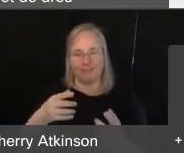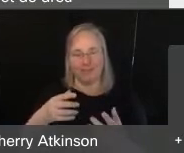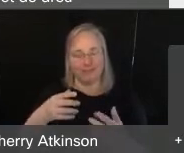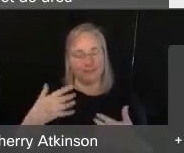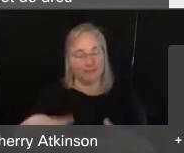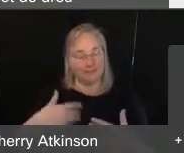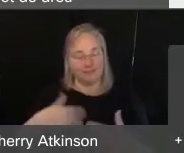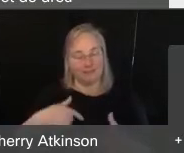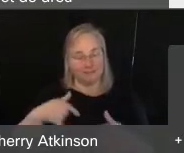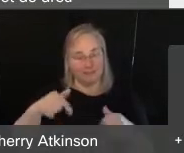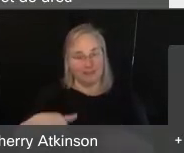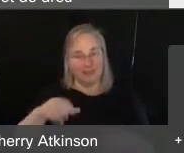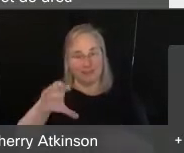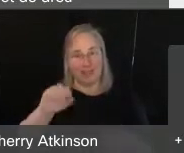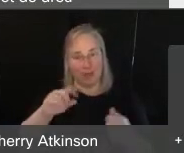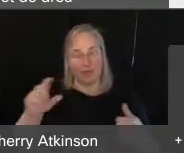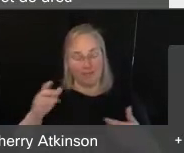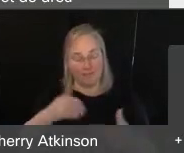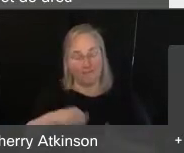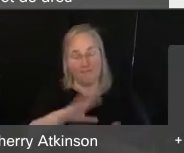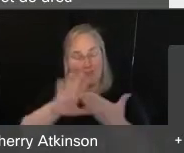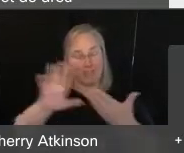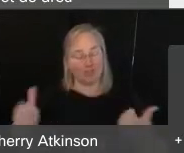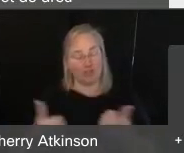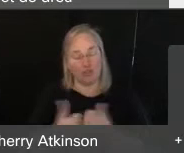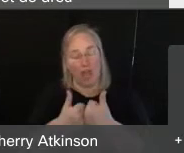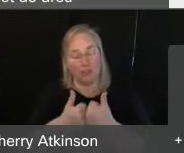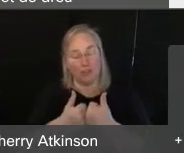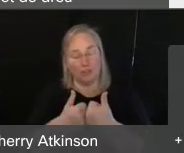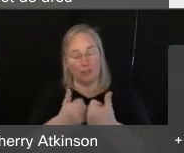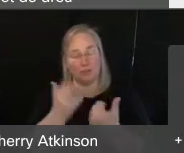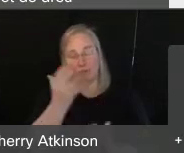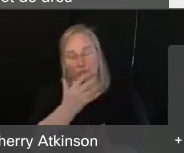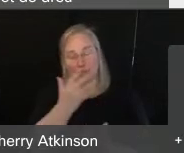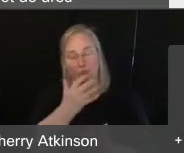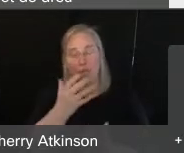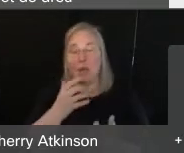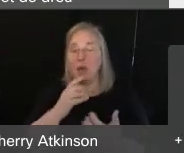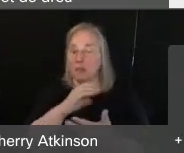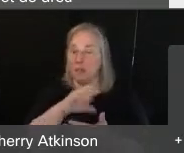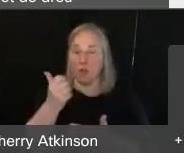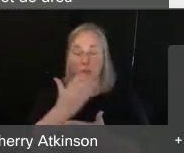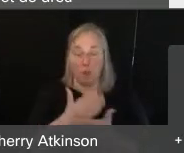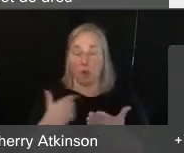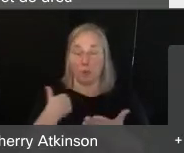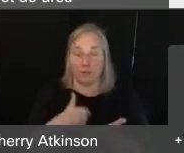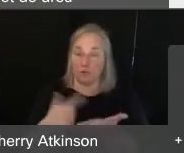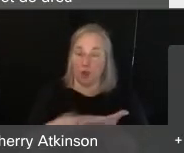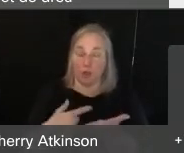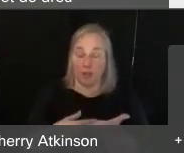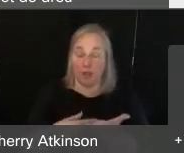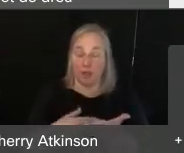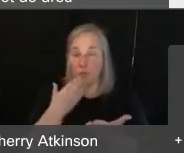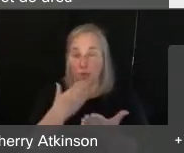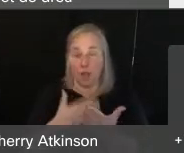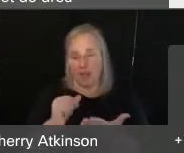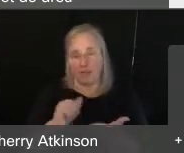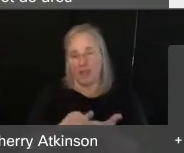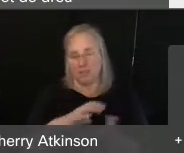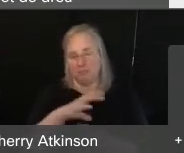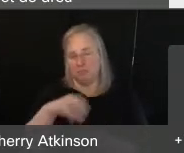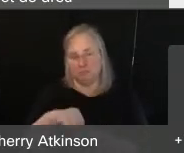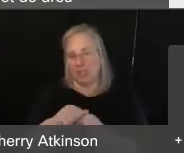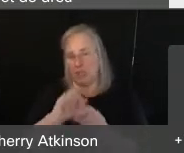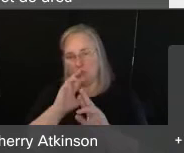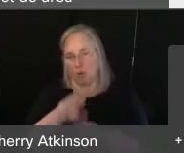we're facing as a county. And I think this other piece that, as we've talked about as well, and I think that's documented in the report, is the fact